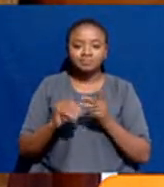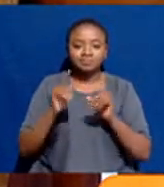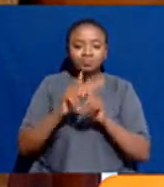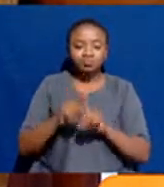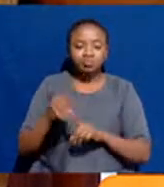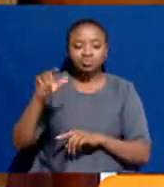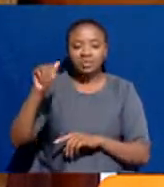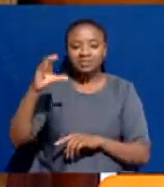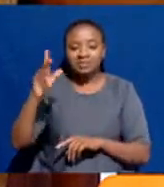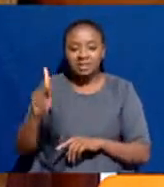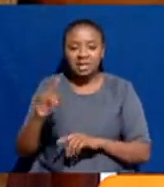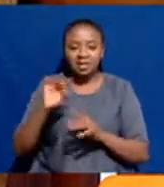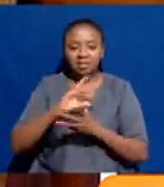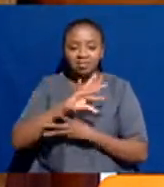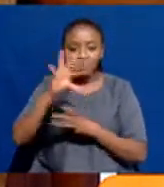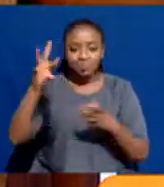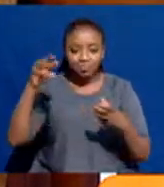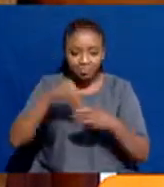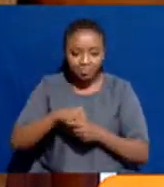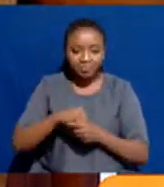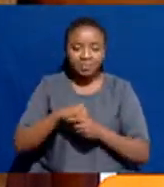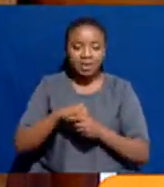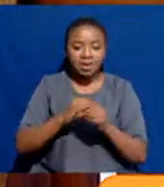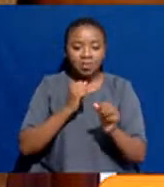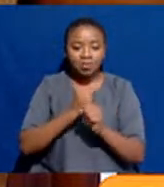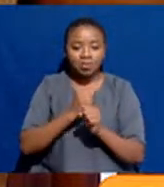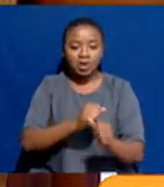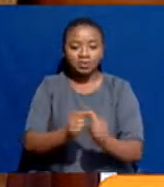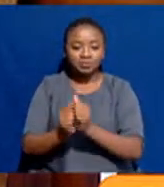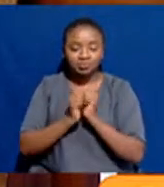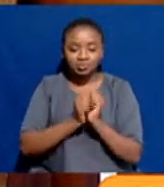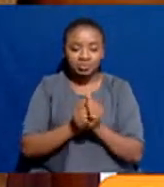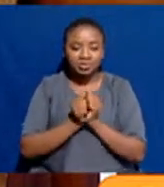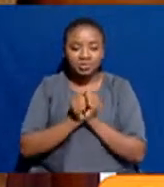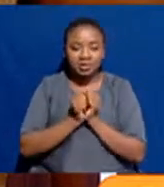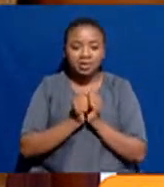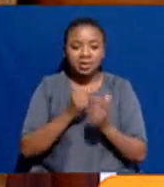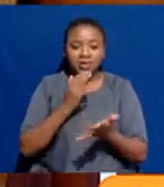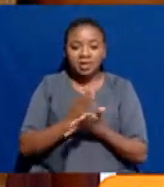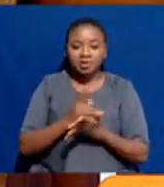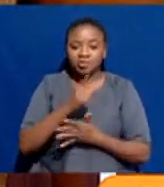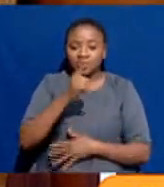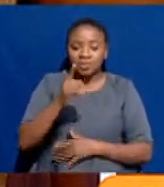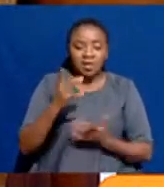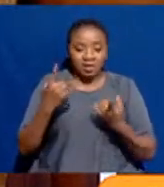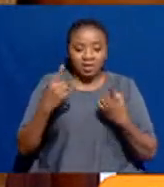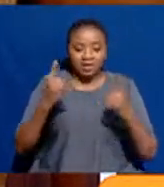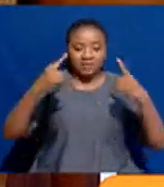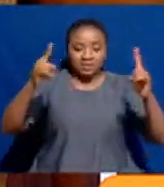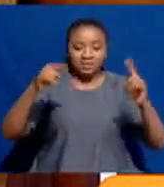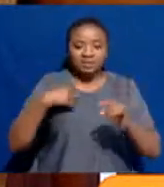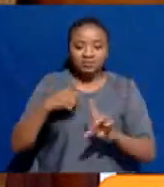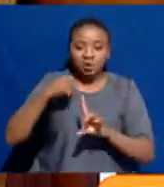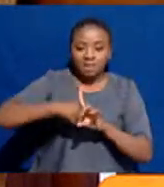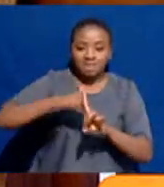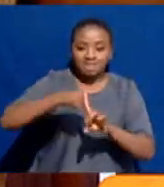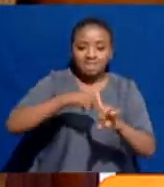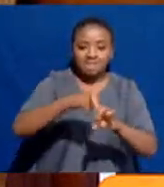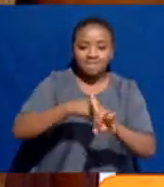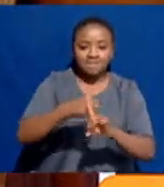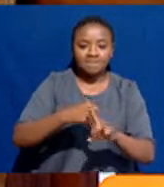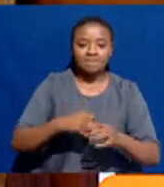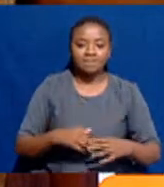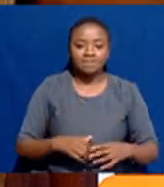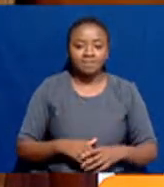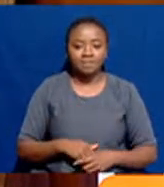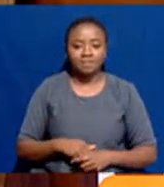Anglicans and others came together, and they were very, very, very successful in pushing the call for, you know, for a